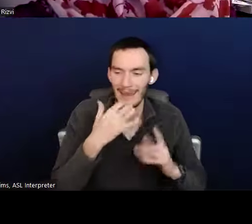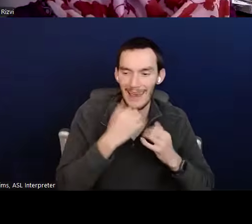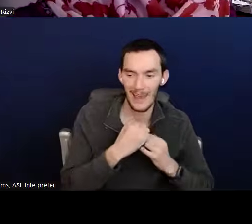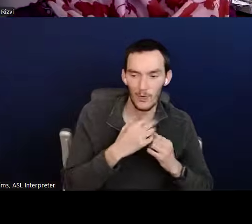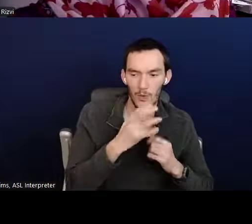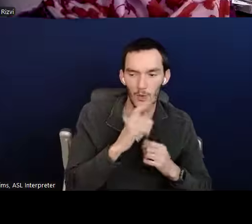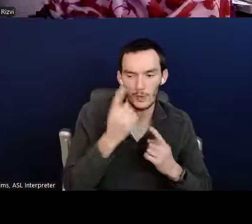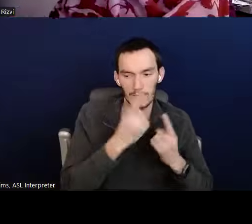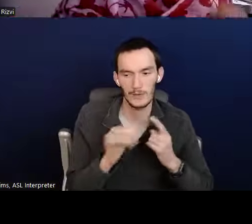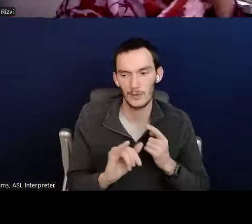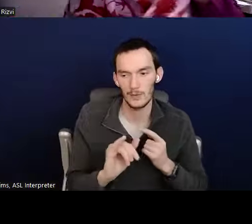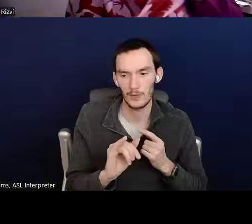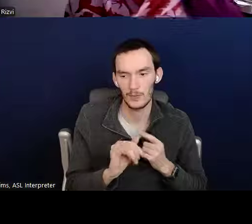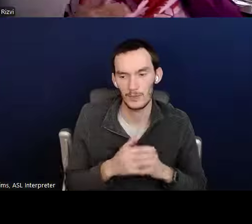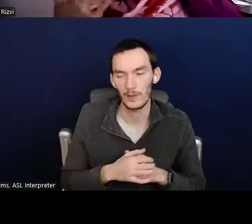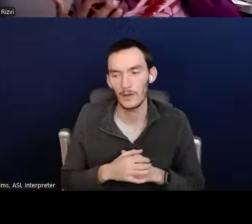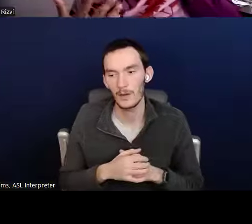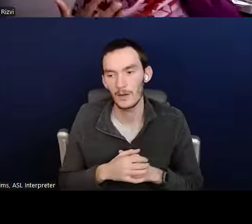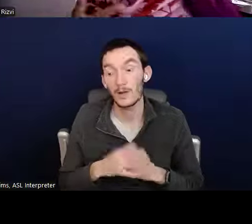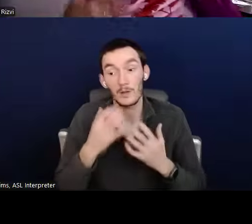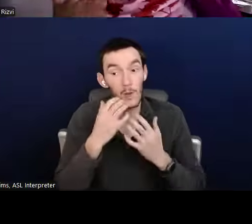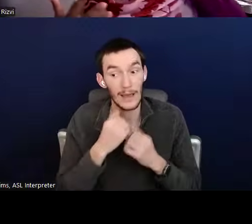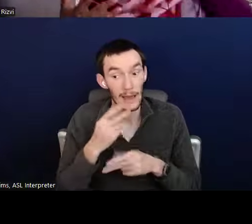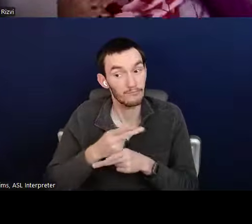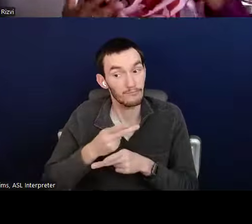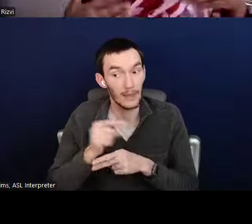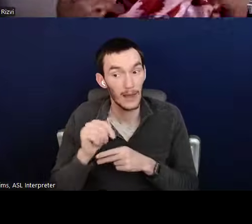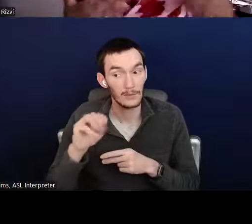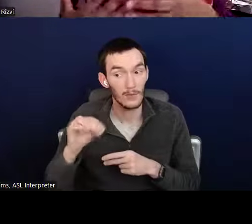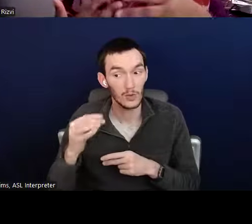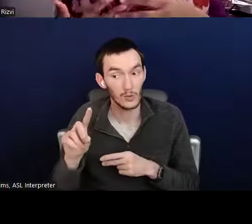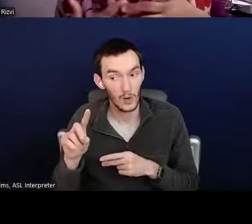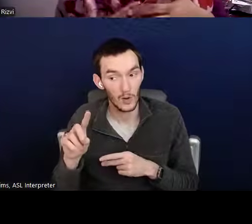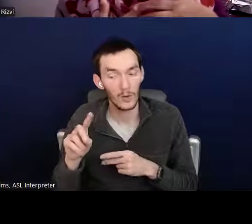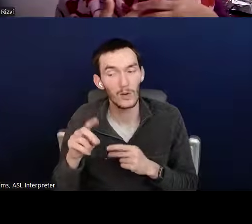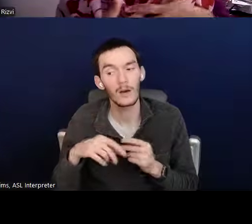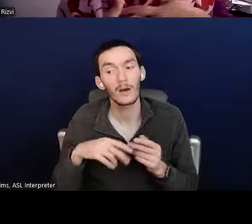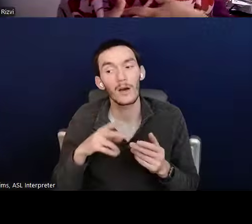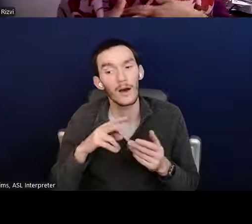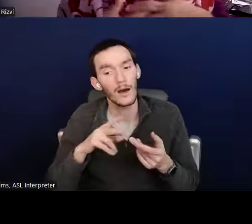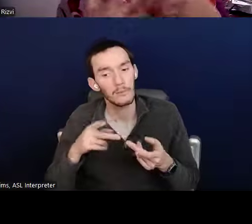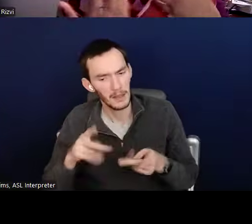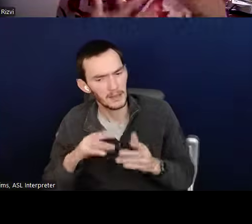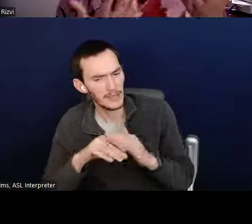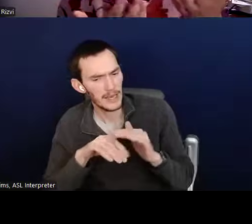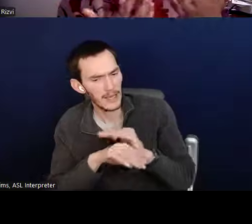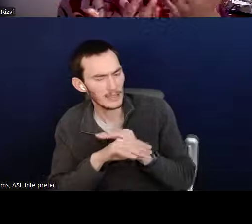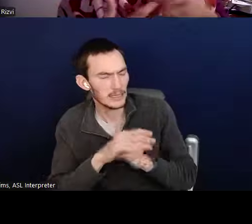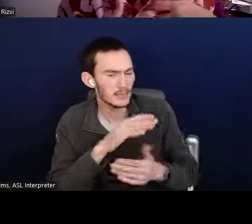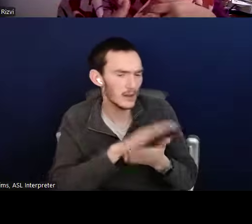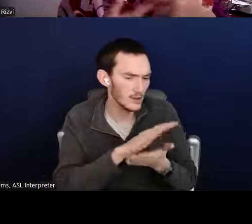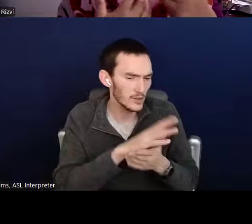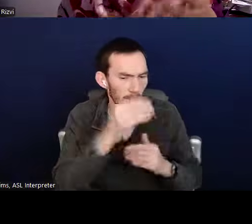to consider as well. So care at Mohenjo-Daro invites us to access scholarship and knowledge in a different